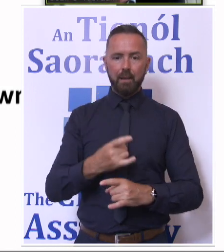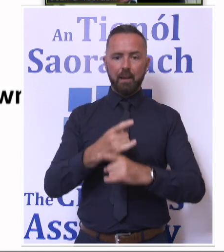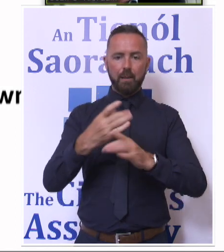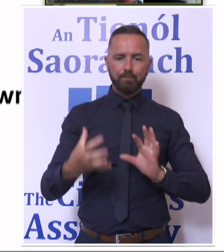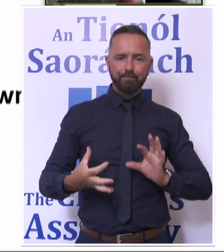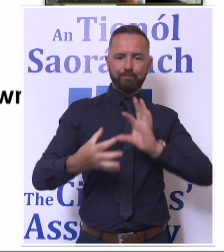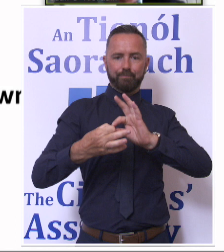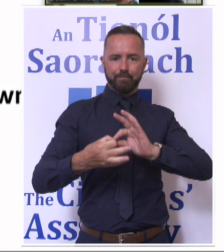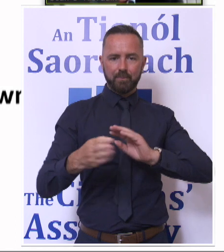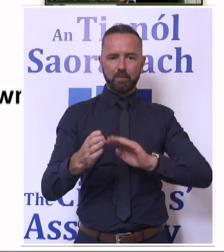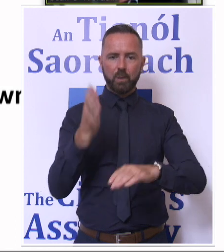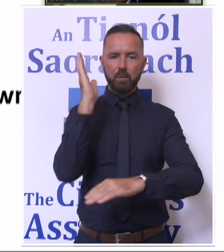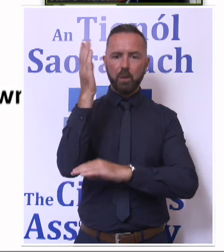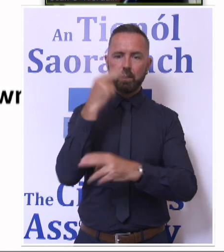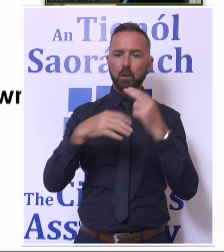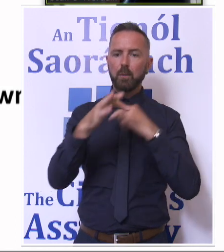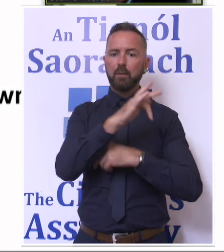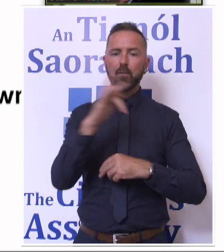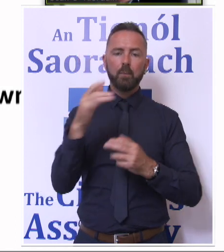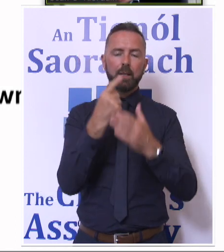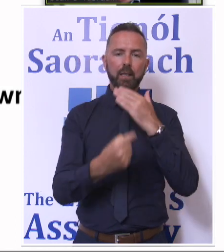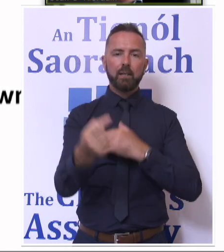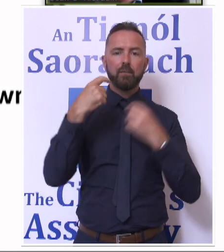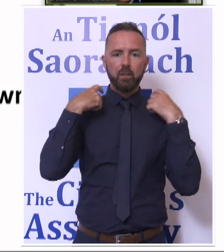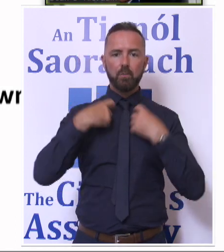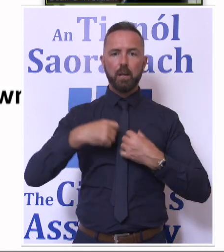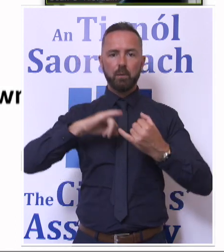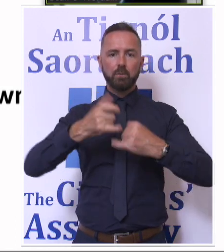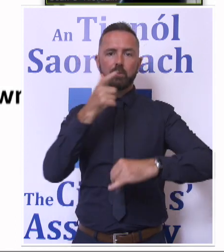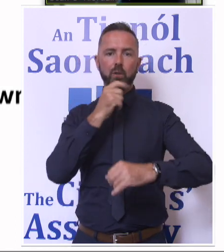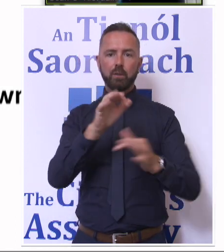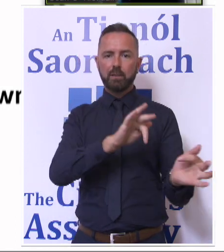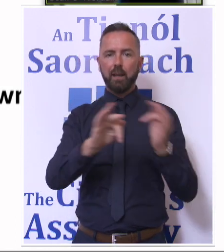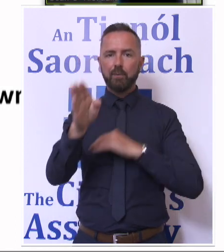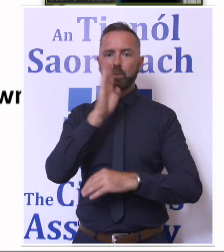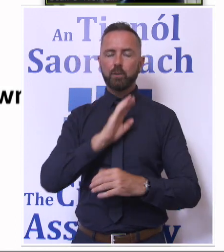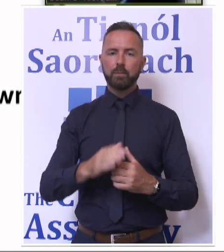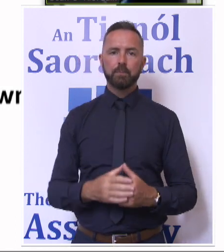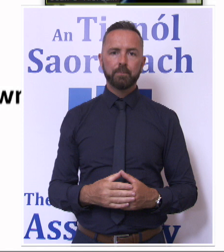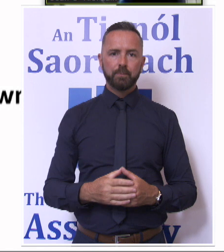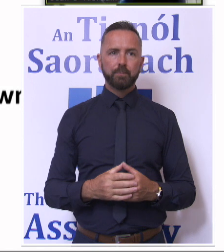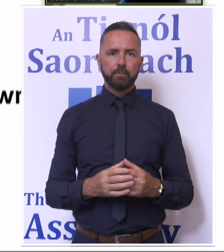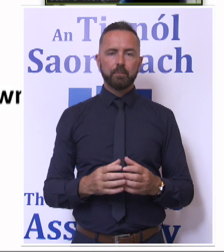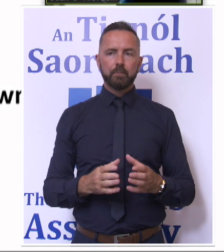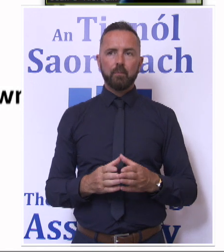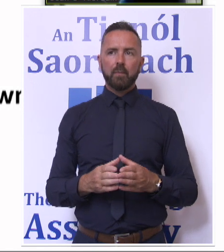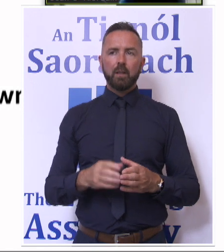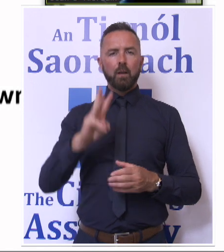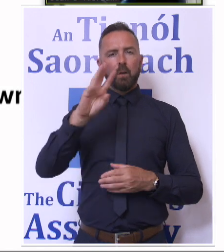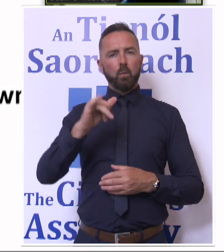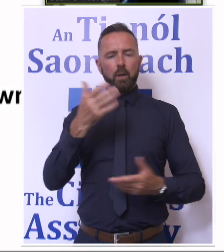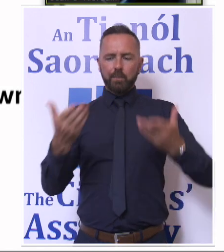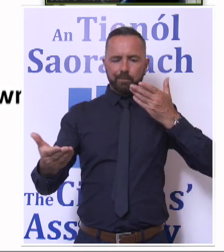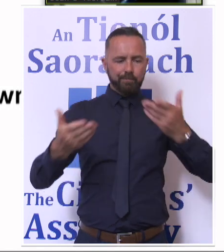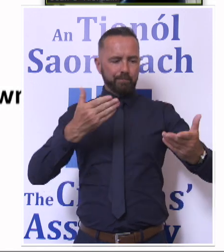to some of the presentations that are coming from the individual mayors that are speaking later on this afternoon. Now, you know, why do we compare systems